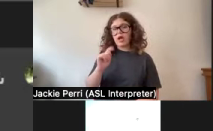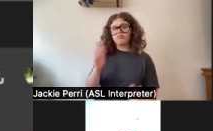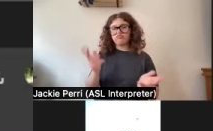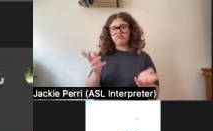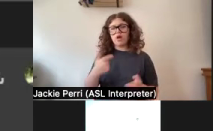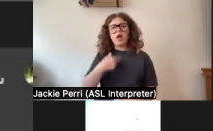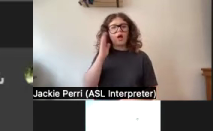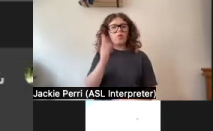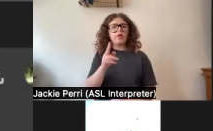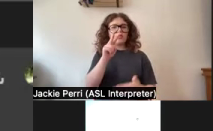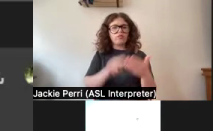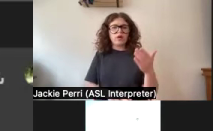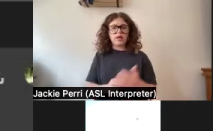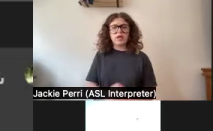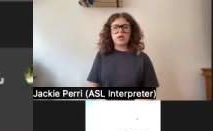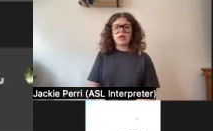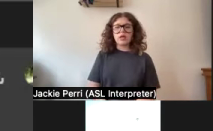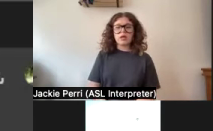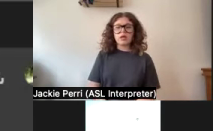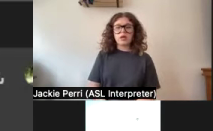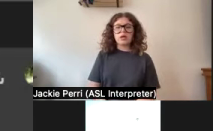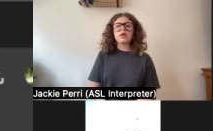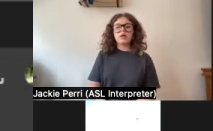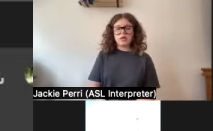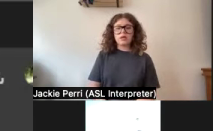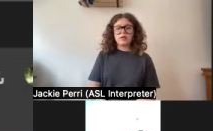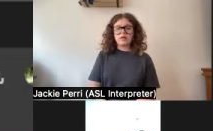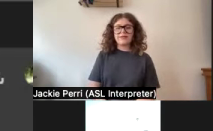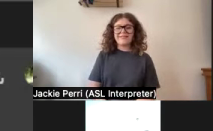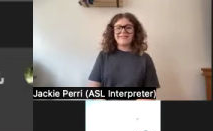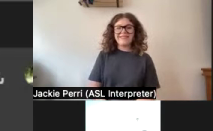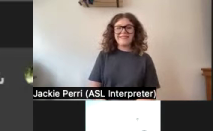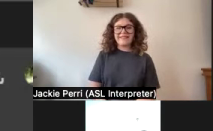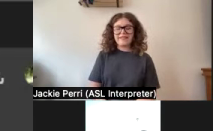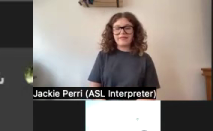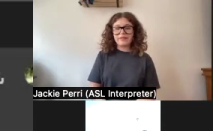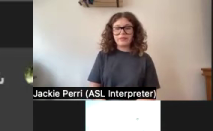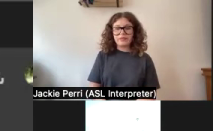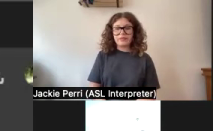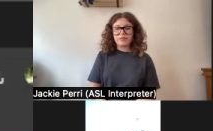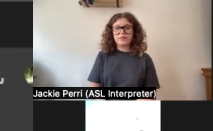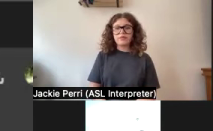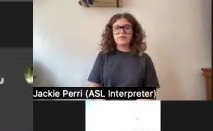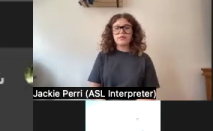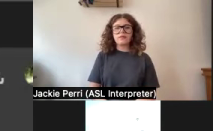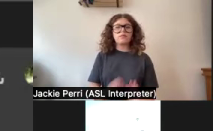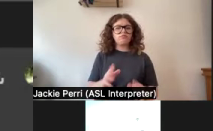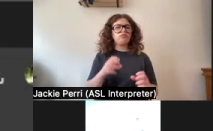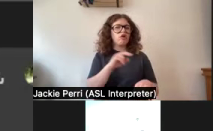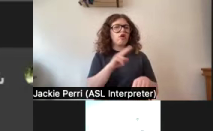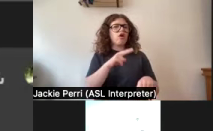think Janine shared my No, sex was, Carla, claro que sí. okay, sorry. Of course, Carla, don't worry, go